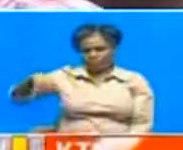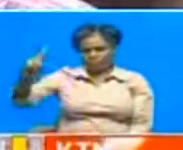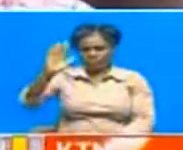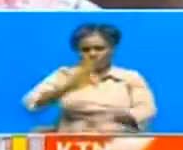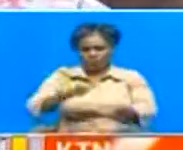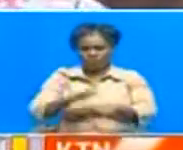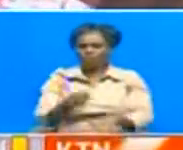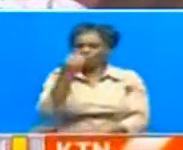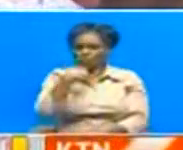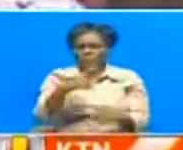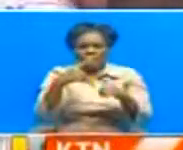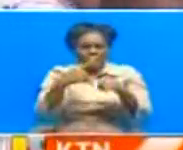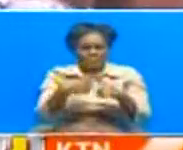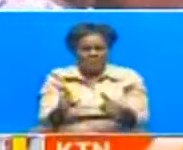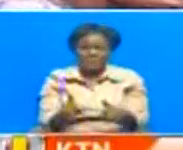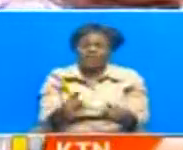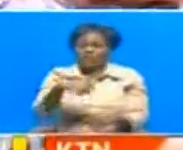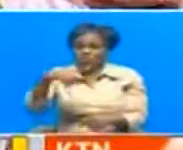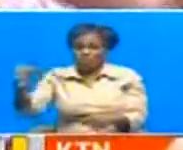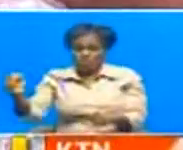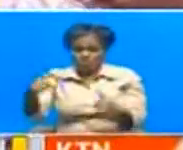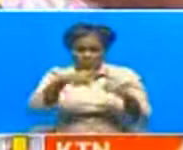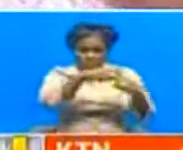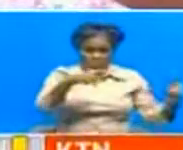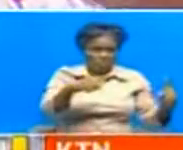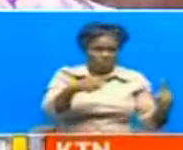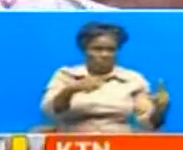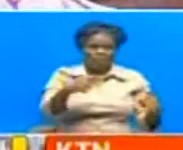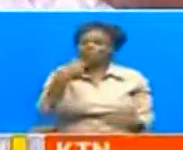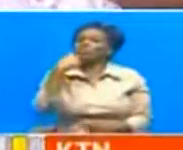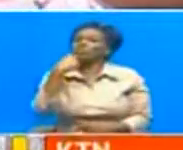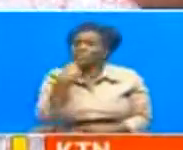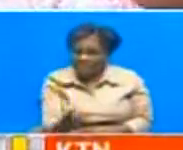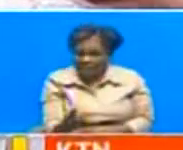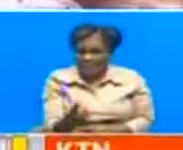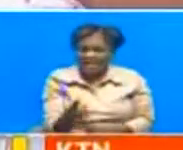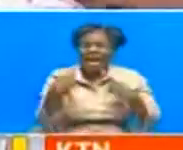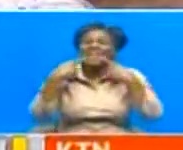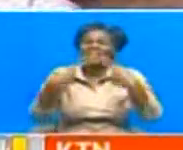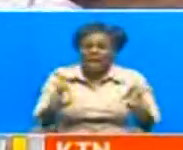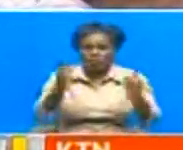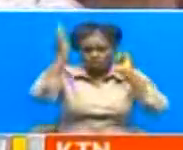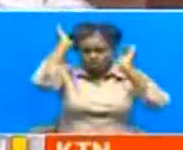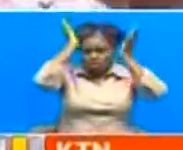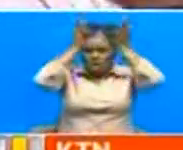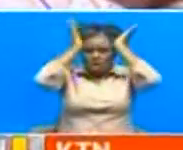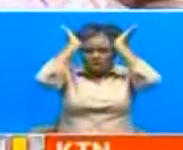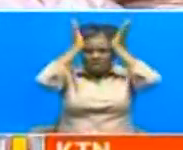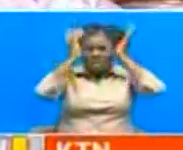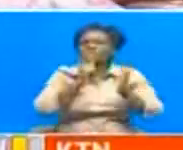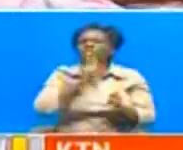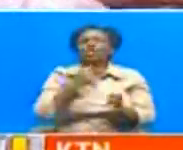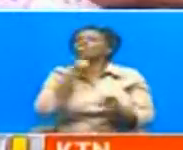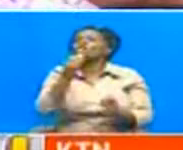human consumption. The only other thing is that if you have to take it to a butchery, you have to tell people that you are selling to them donkey meat, but don't disguise it